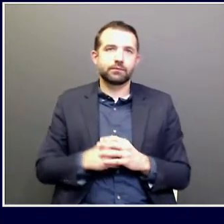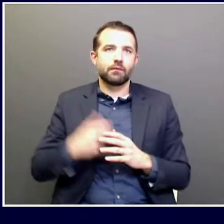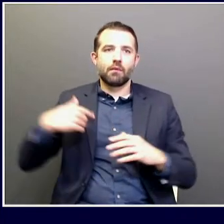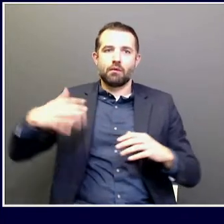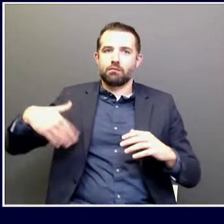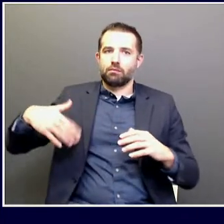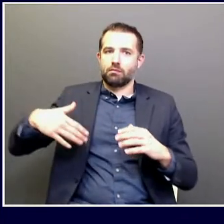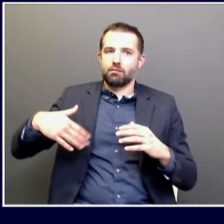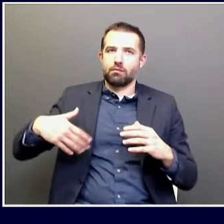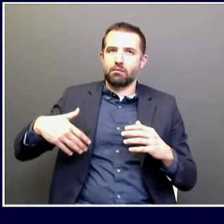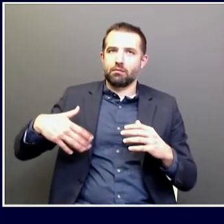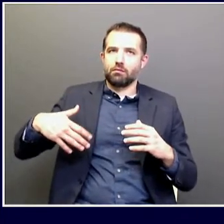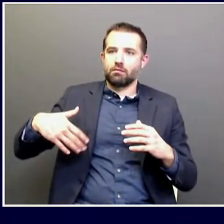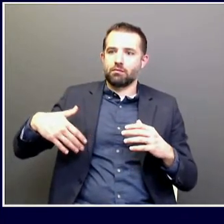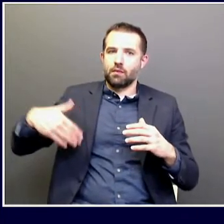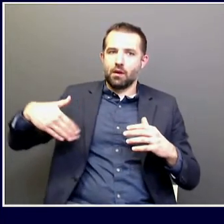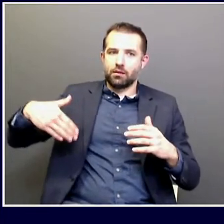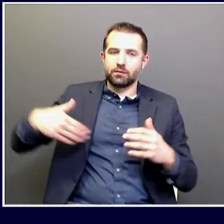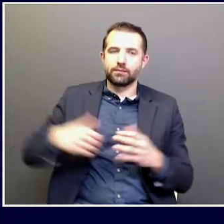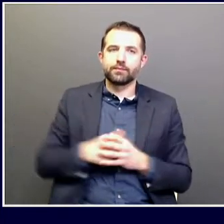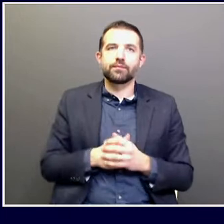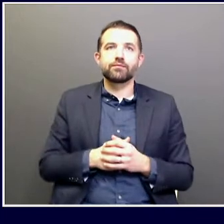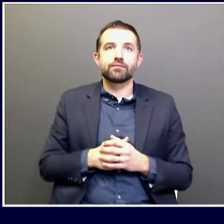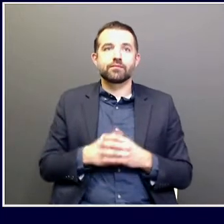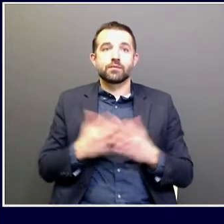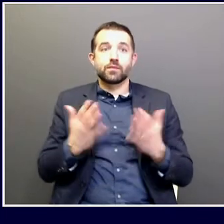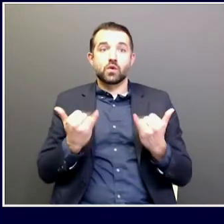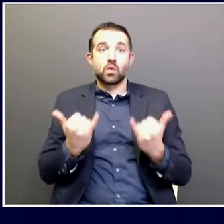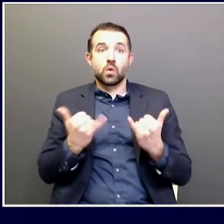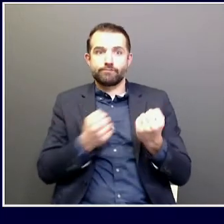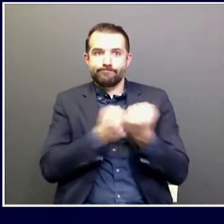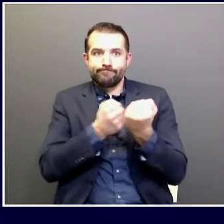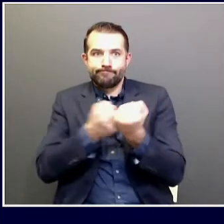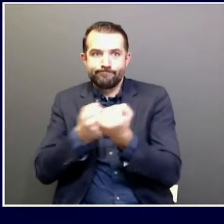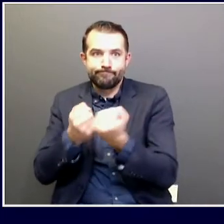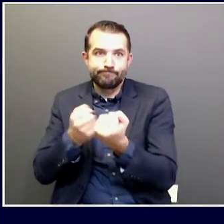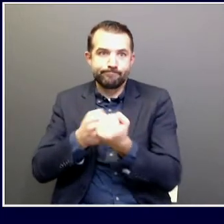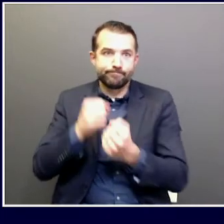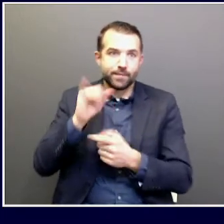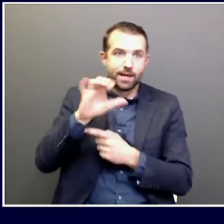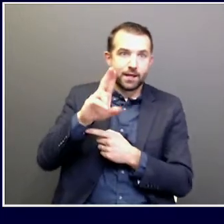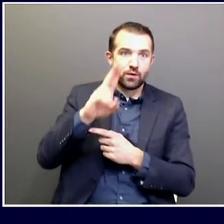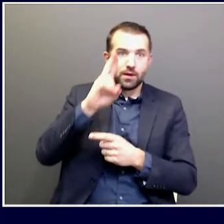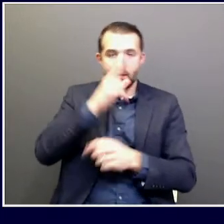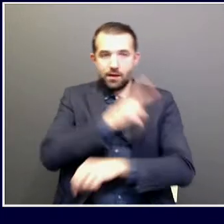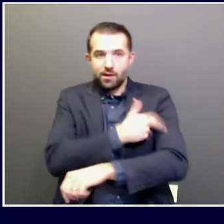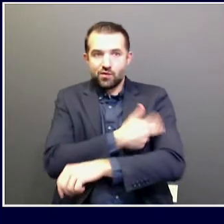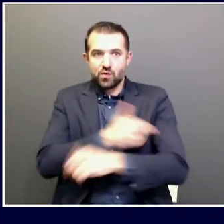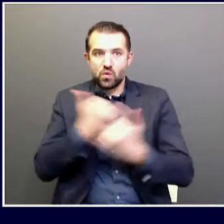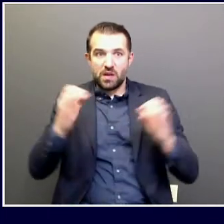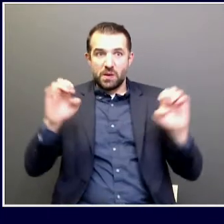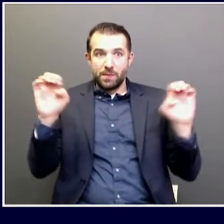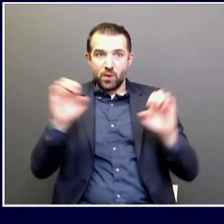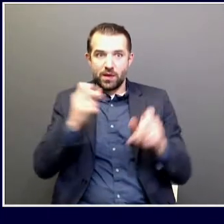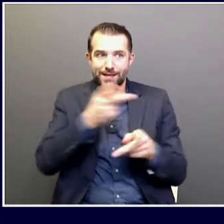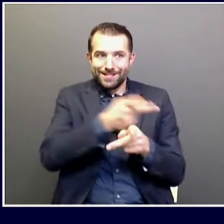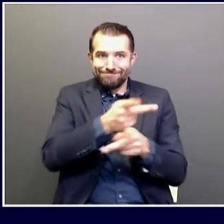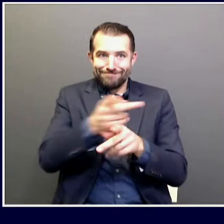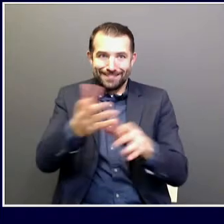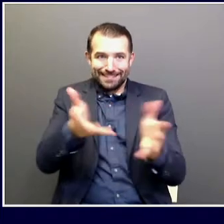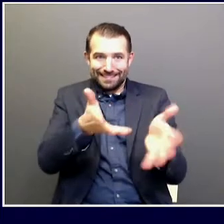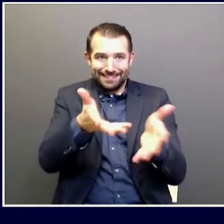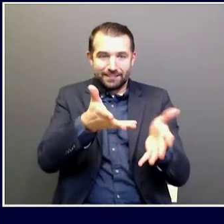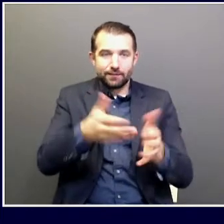try to support the provision of critical care, hospital care, and emergency care. We hope we never get there.